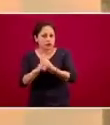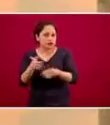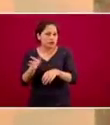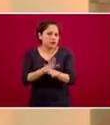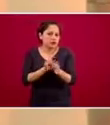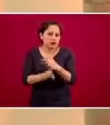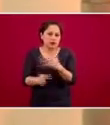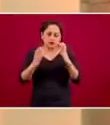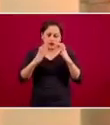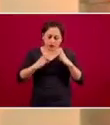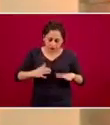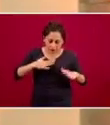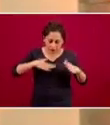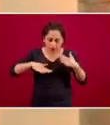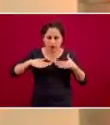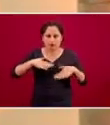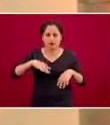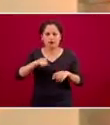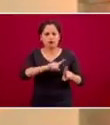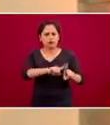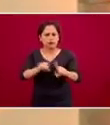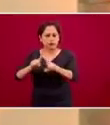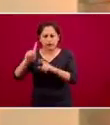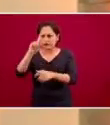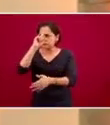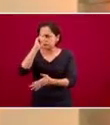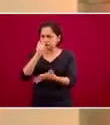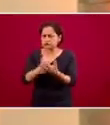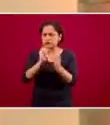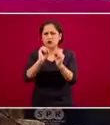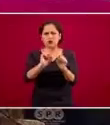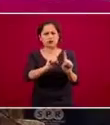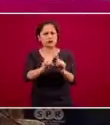can lead to several problems like